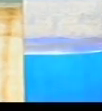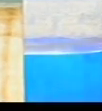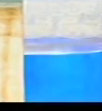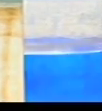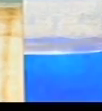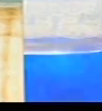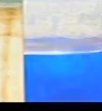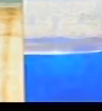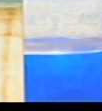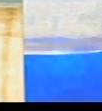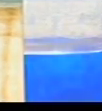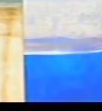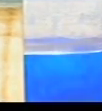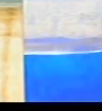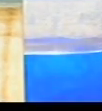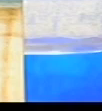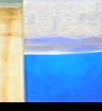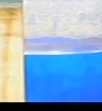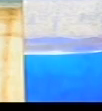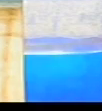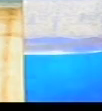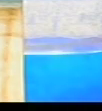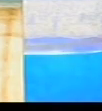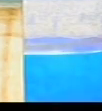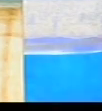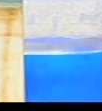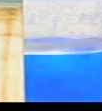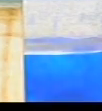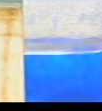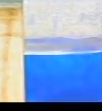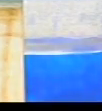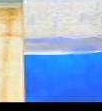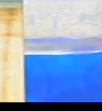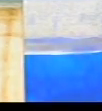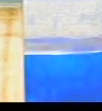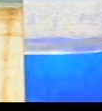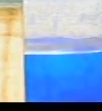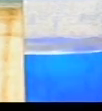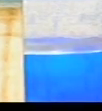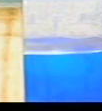then pray one for another. That's the prescription. And then